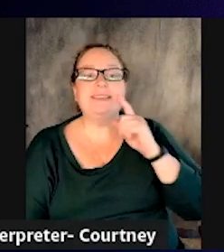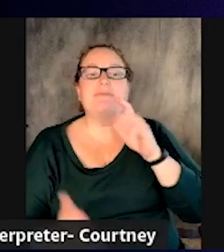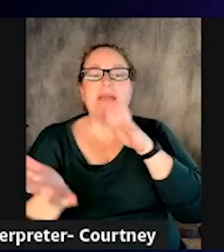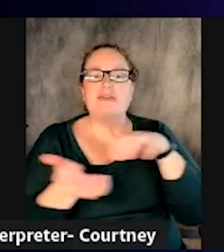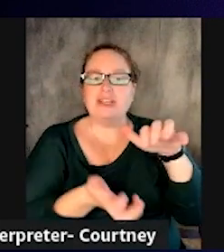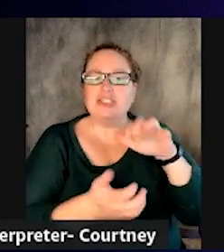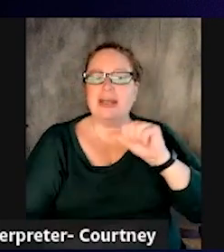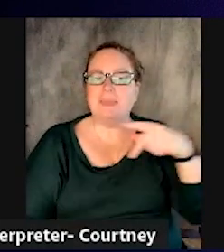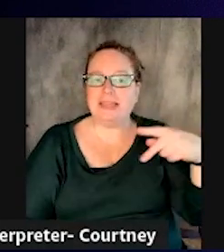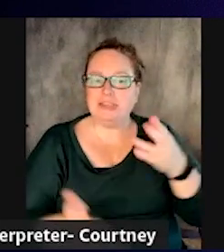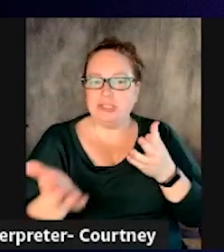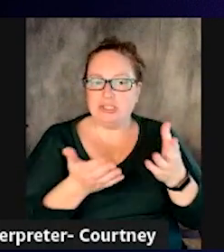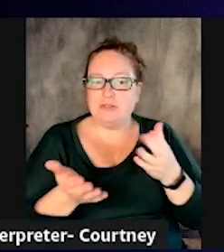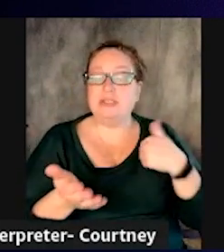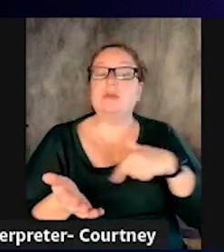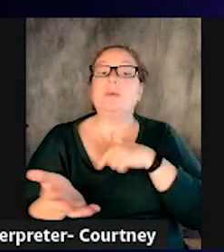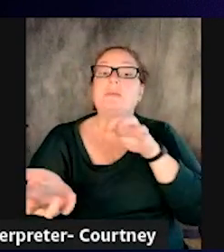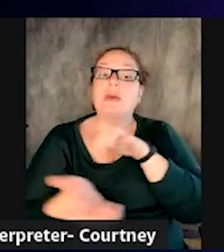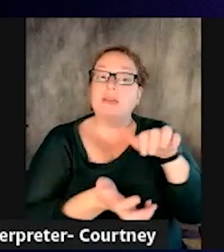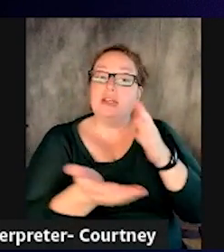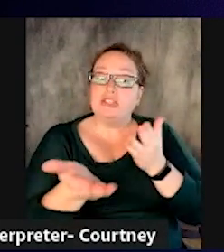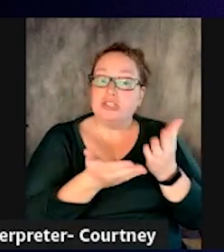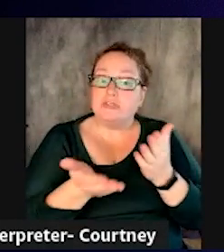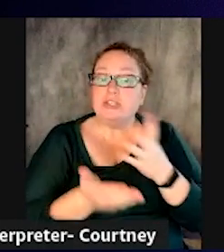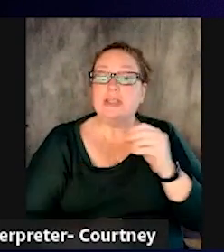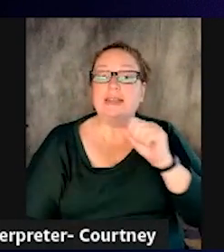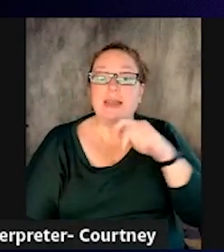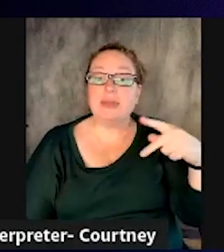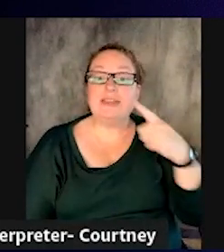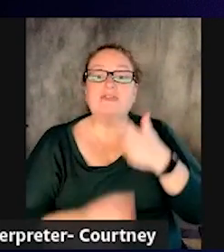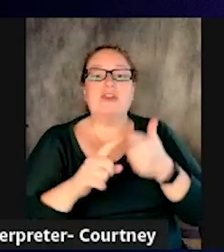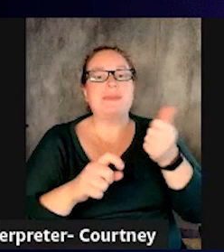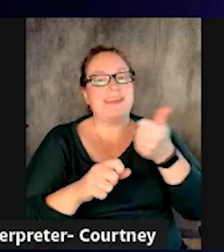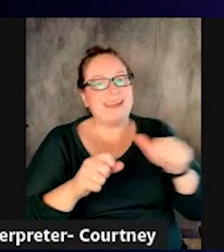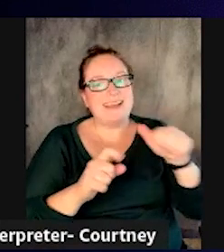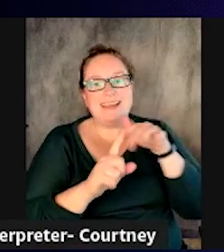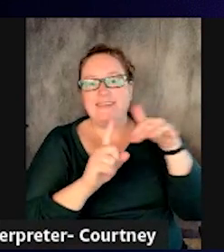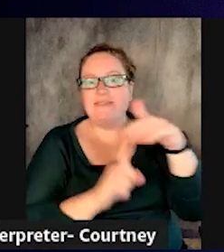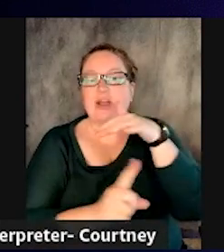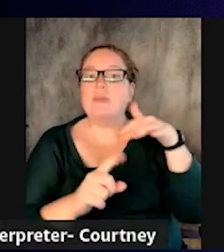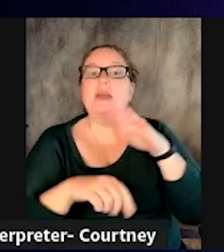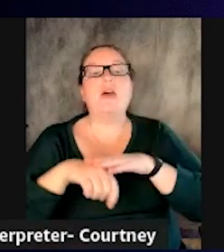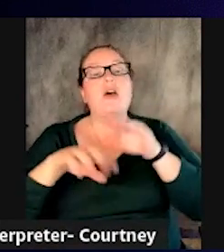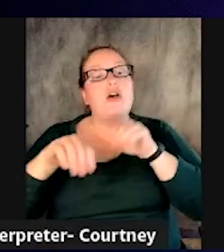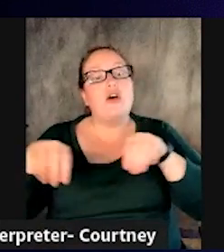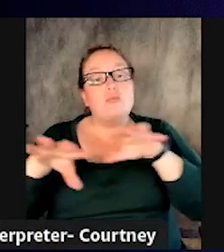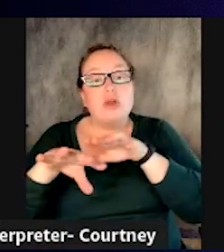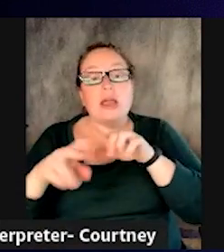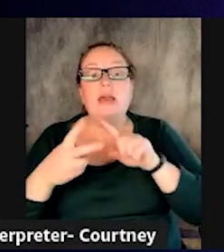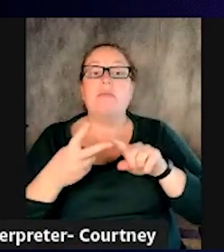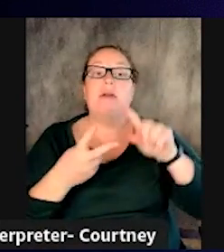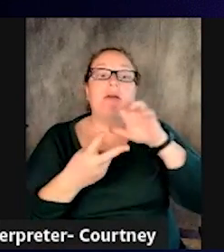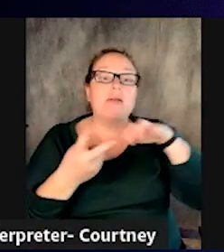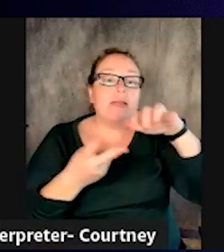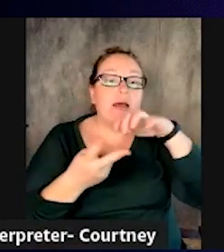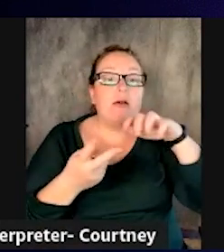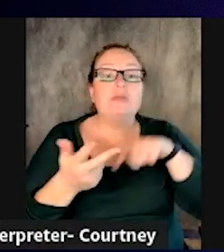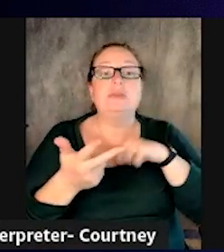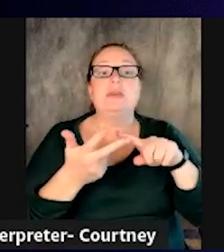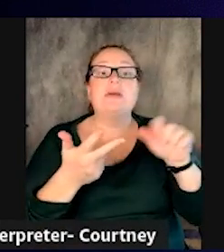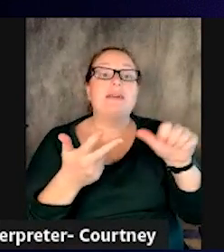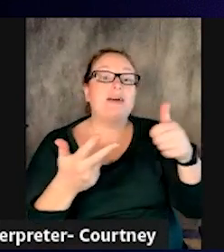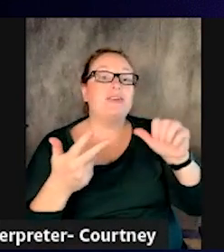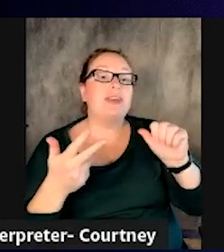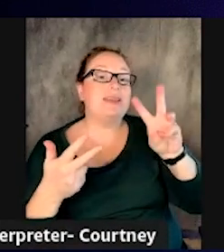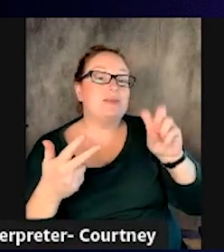migrate servers and applications from any source environment, on-prem, other clouds, other AWS